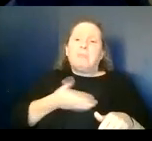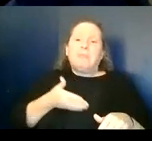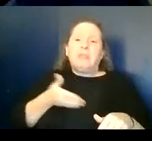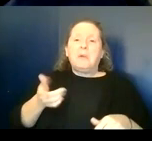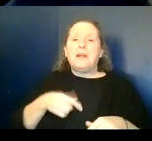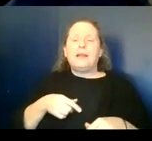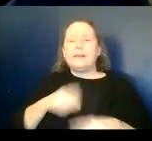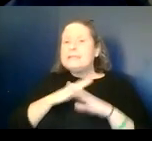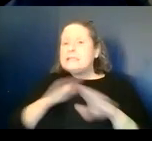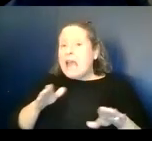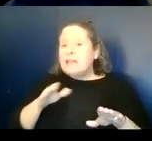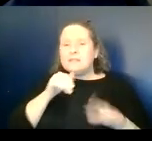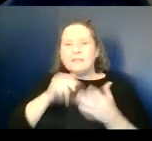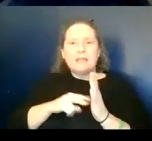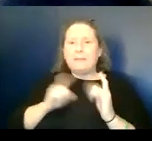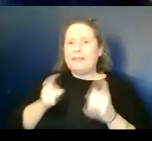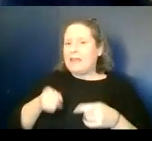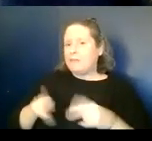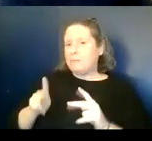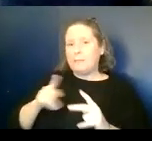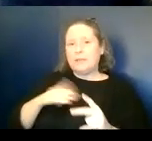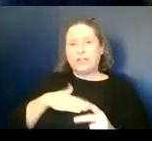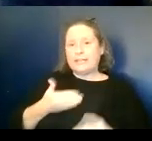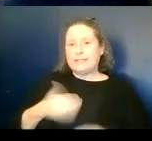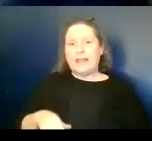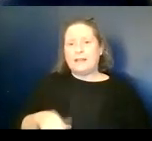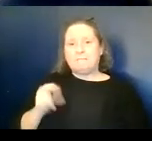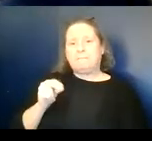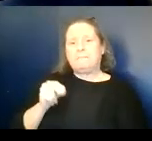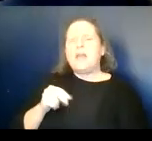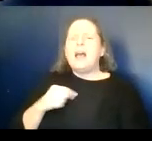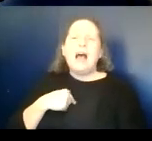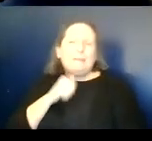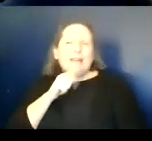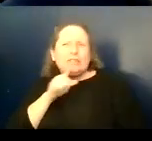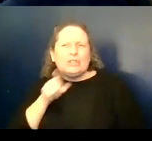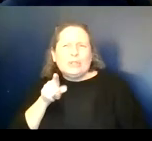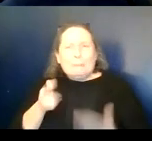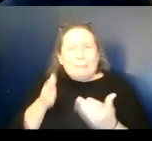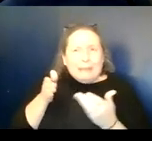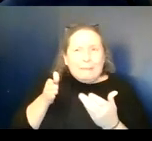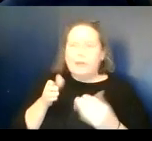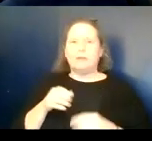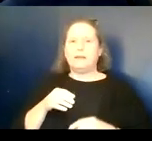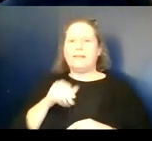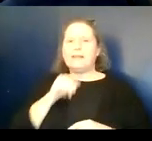consent. I'm not sure, I don't know, maybe. That's not consent. It's